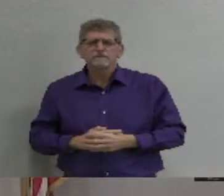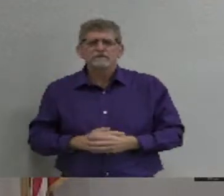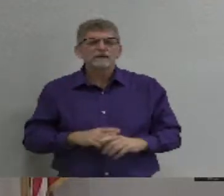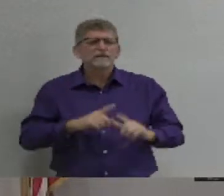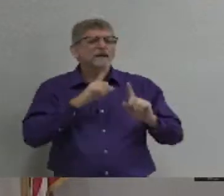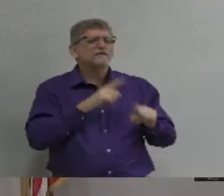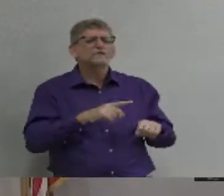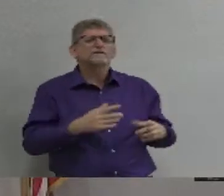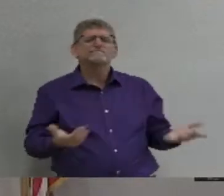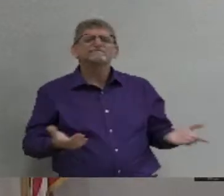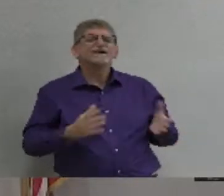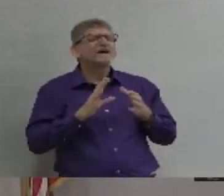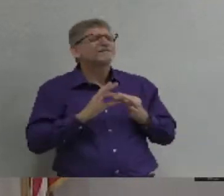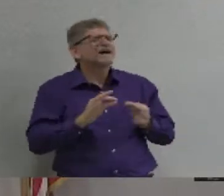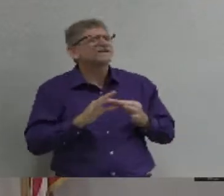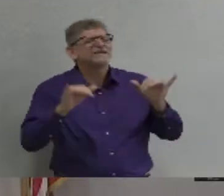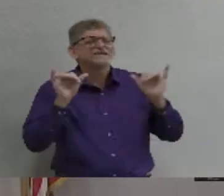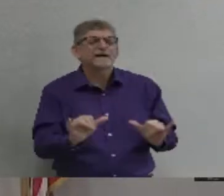similar to the message that we